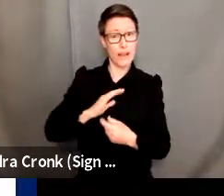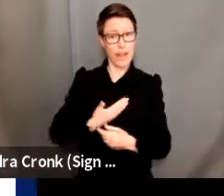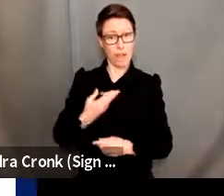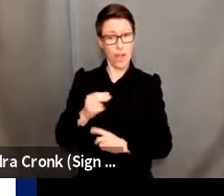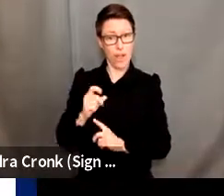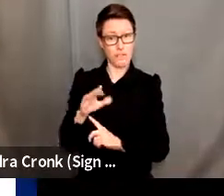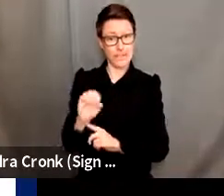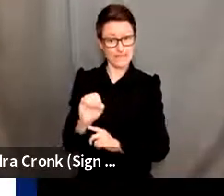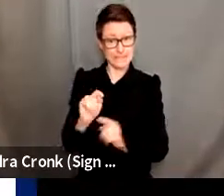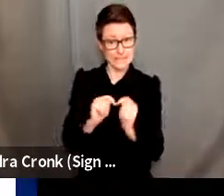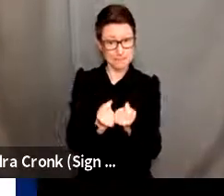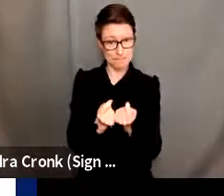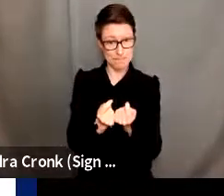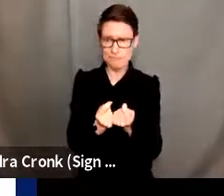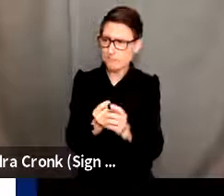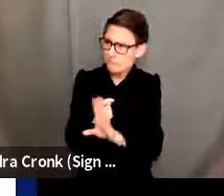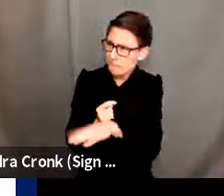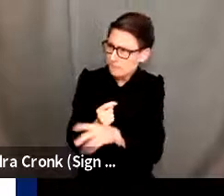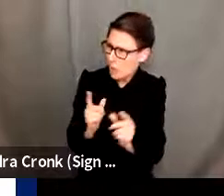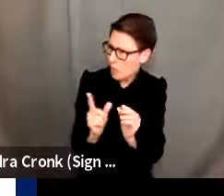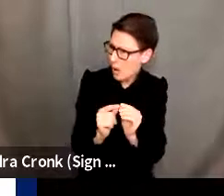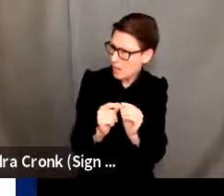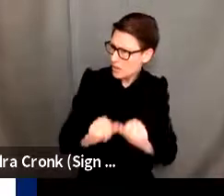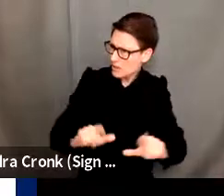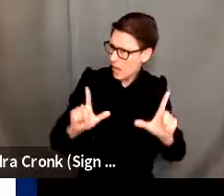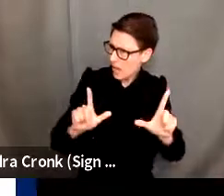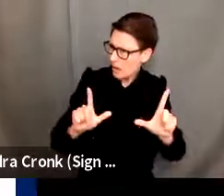quilters slide. Do you want to share about that?